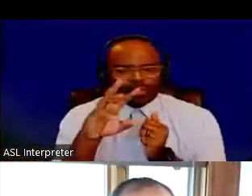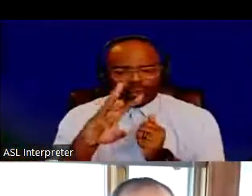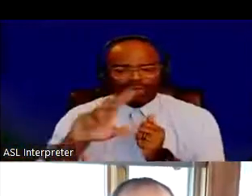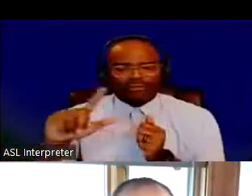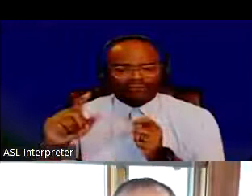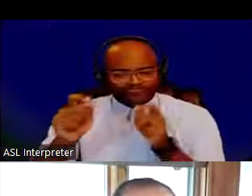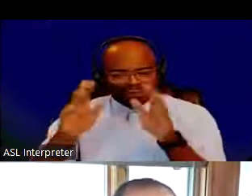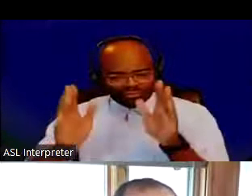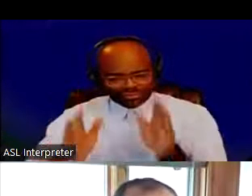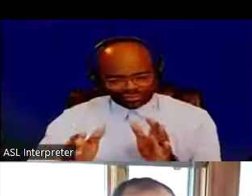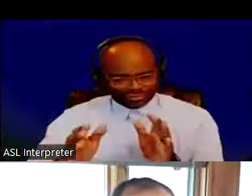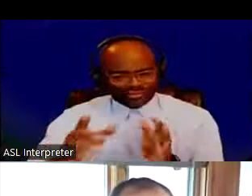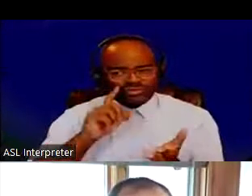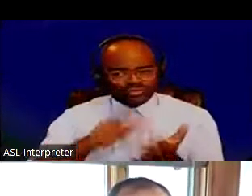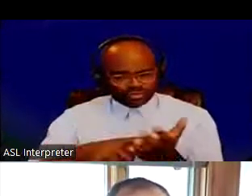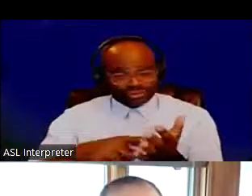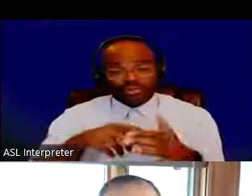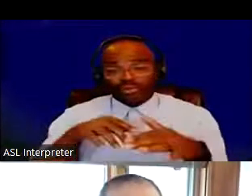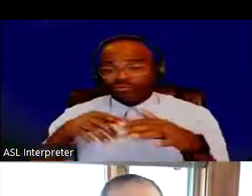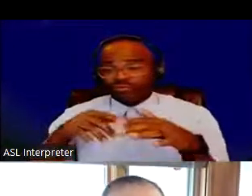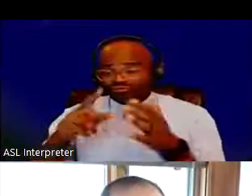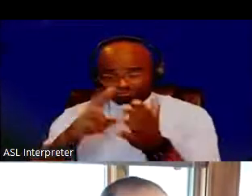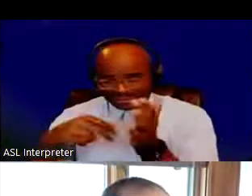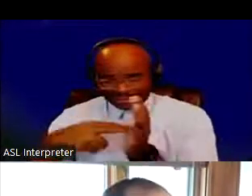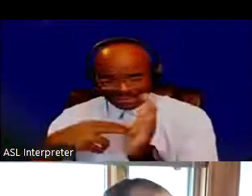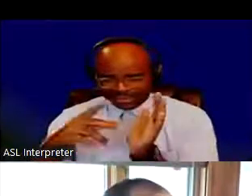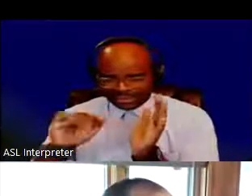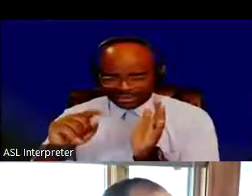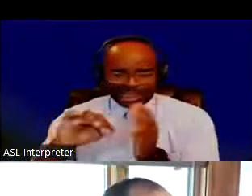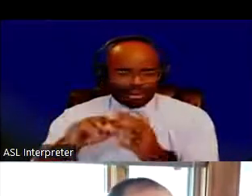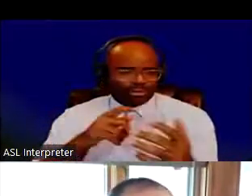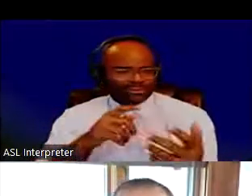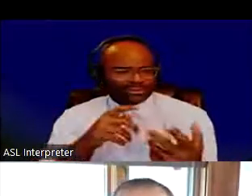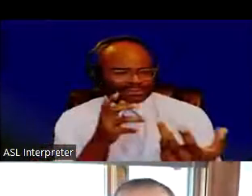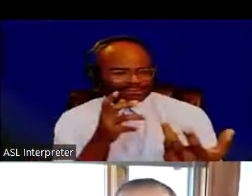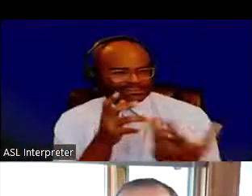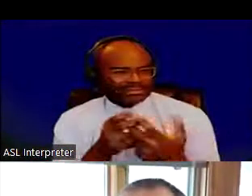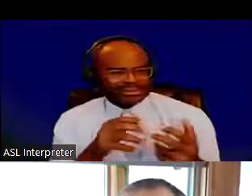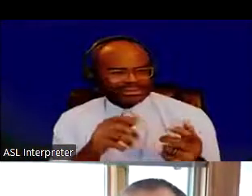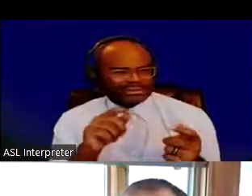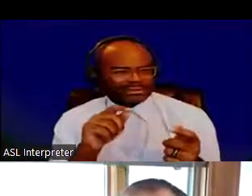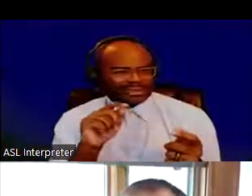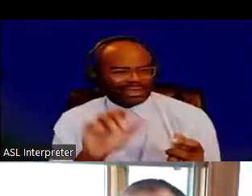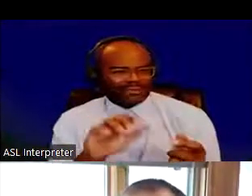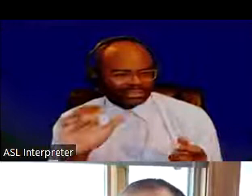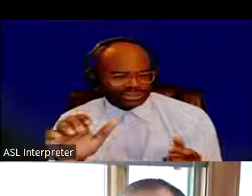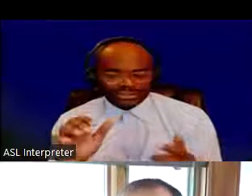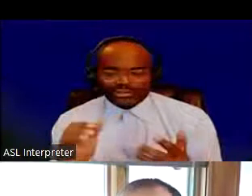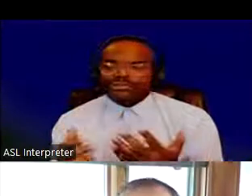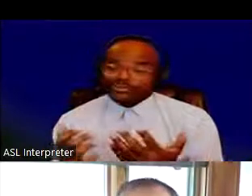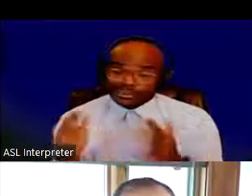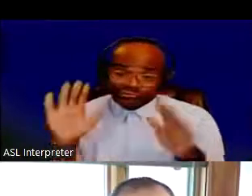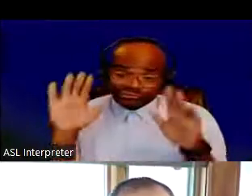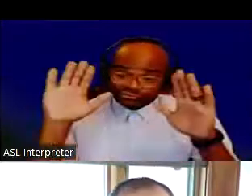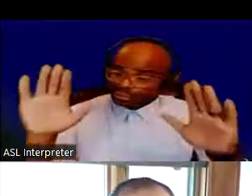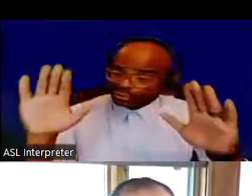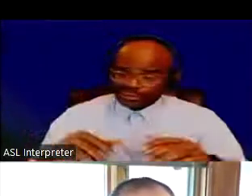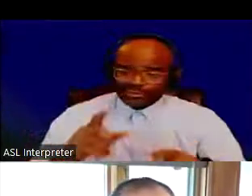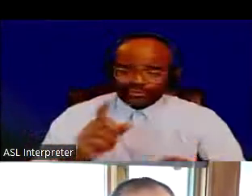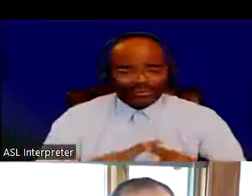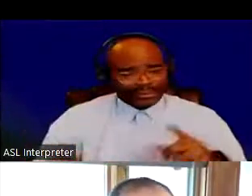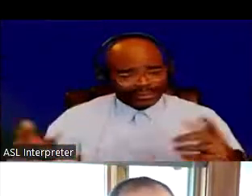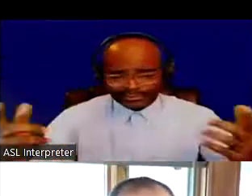find when they go into the literature and see, how can I adapt to climate change? And that's great, but it's